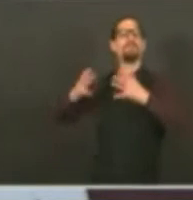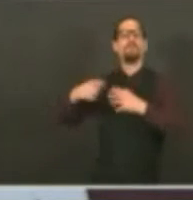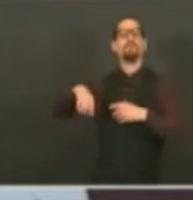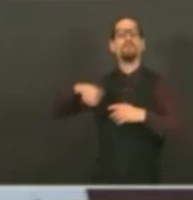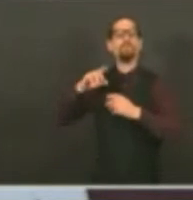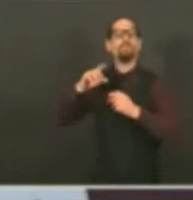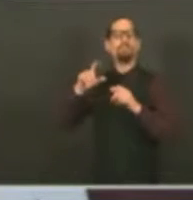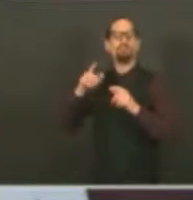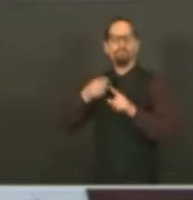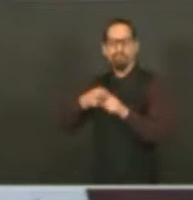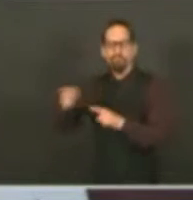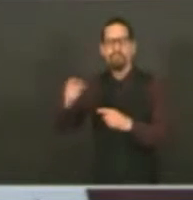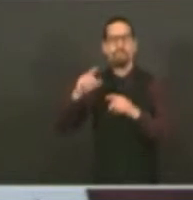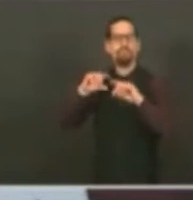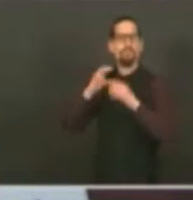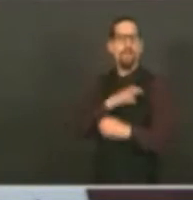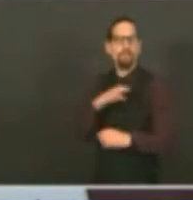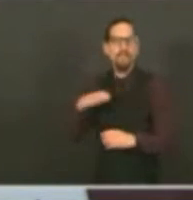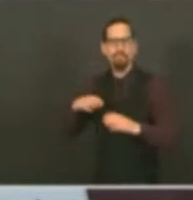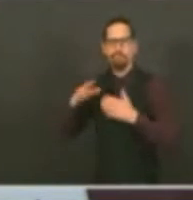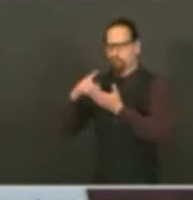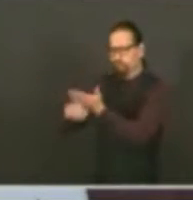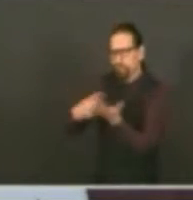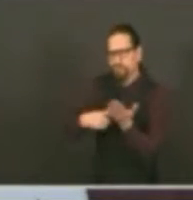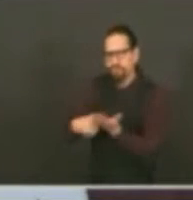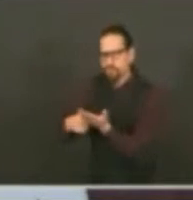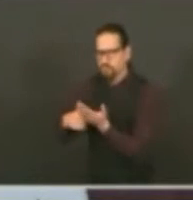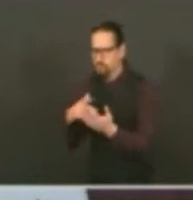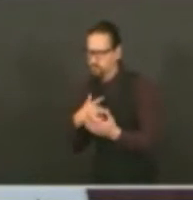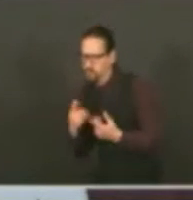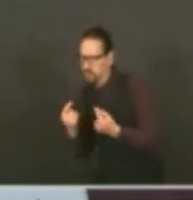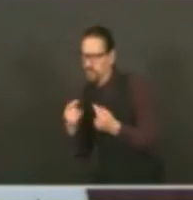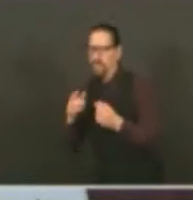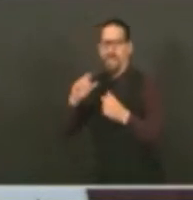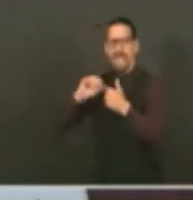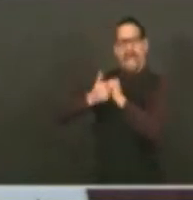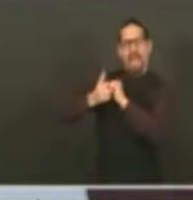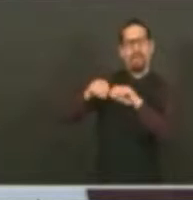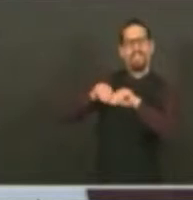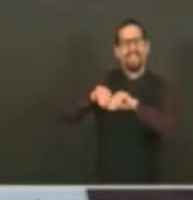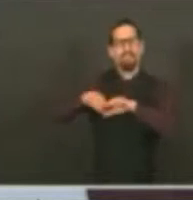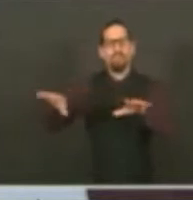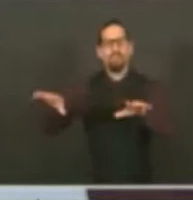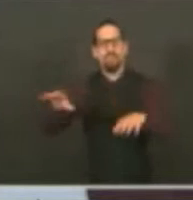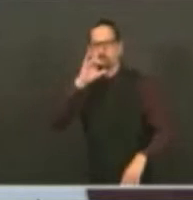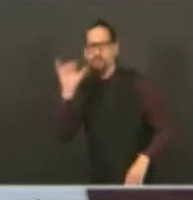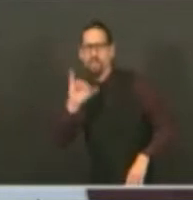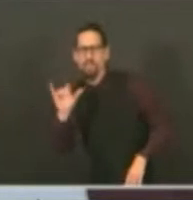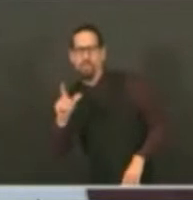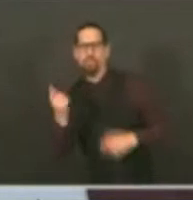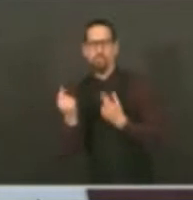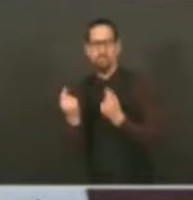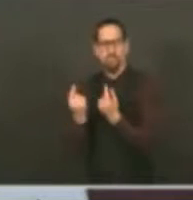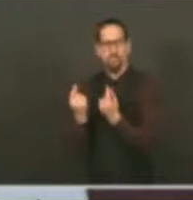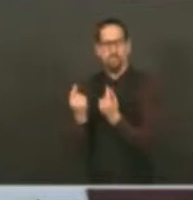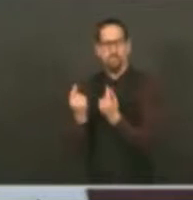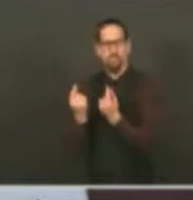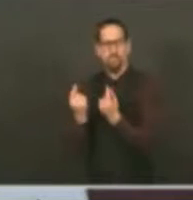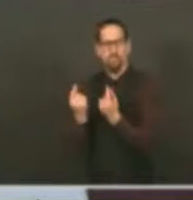not the vaccine can be moved forward. The ACIP is going to give us guidance on how it will be used. And so here in Rhode